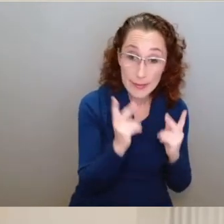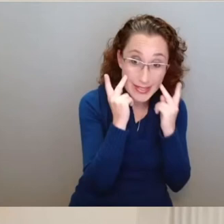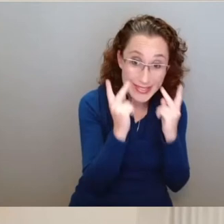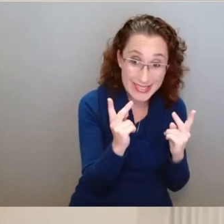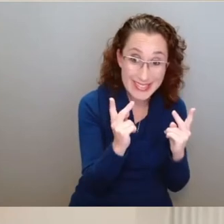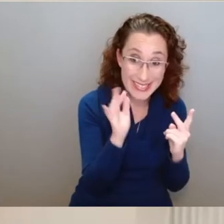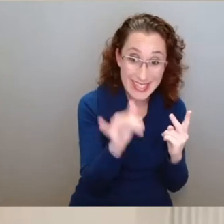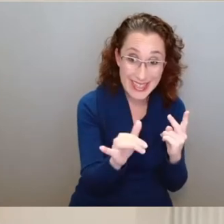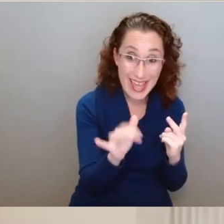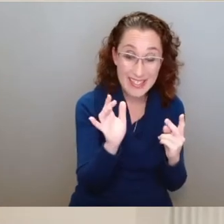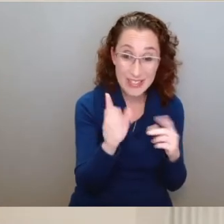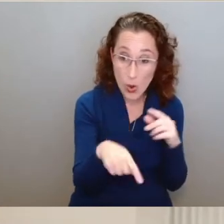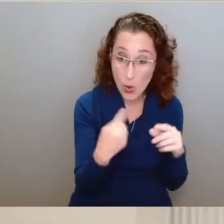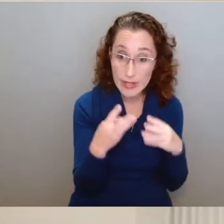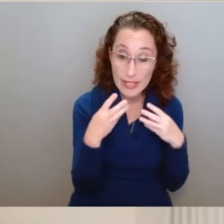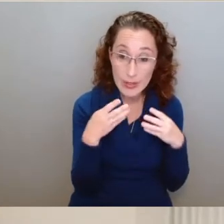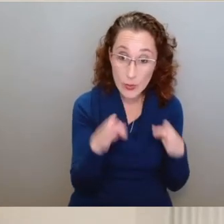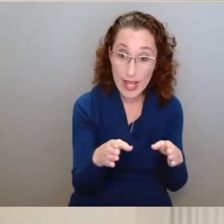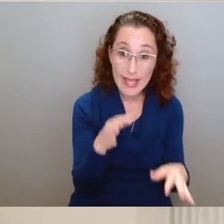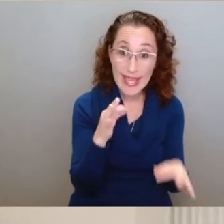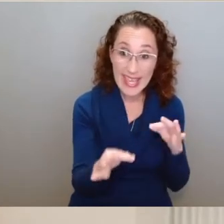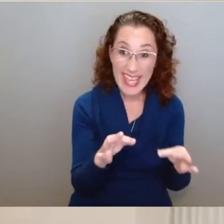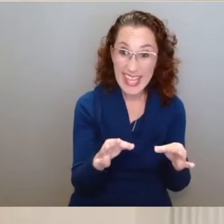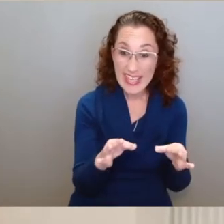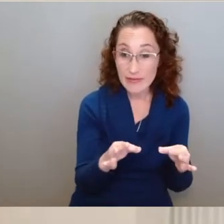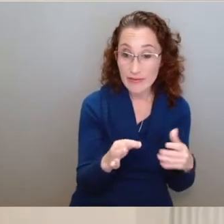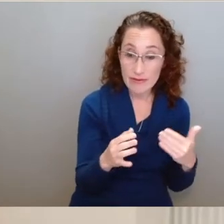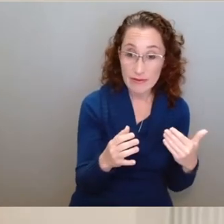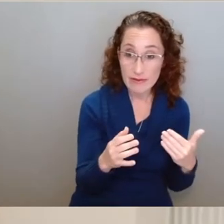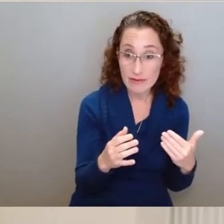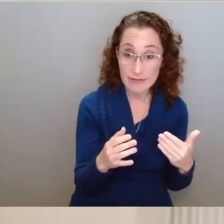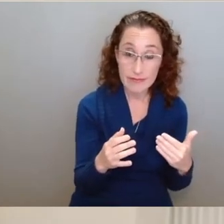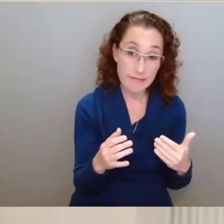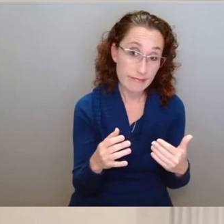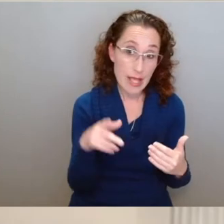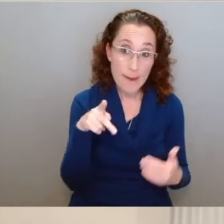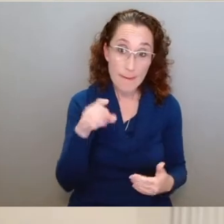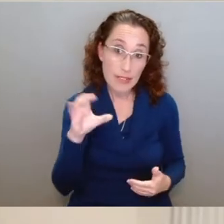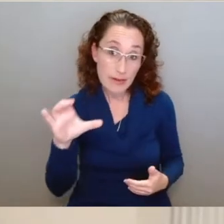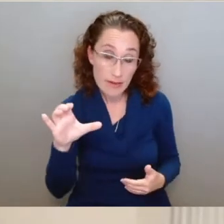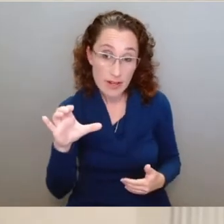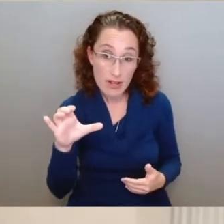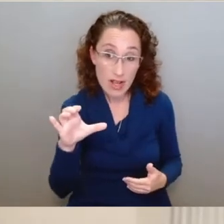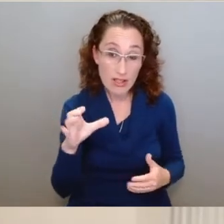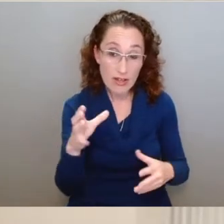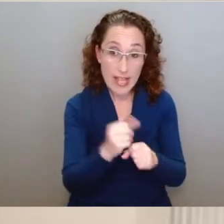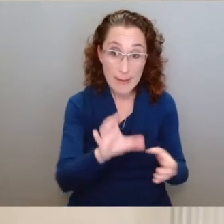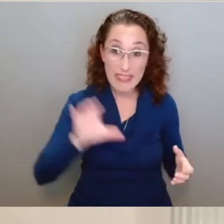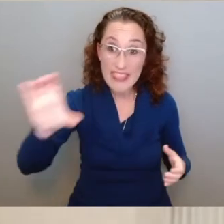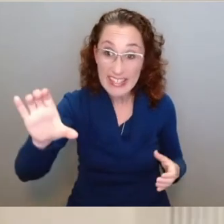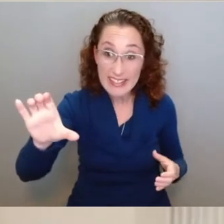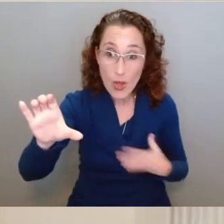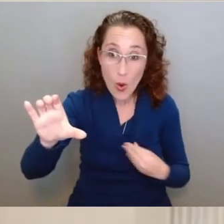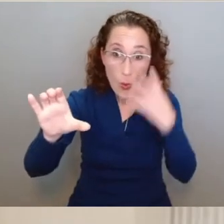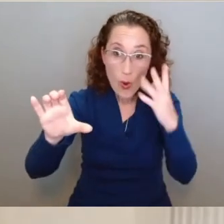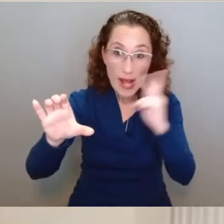this zero-sum prism. This idea that progress for folks of color has to come at white folks' expense. And so a lot